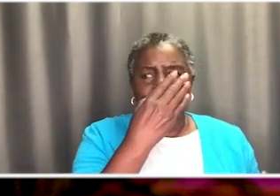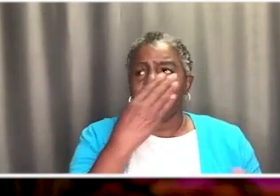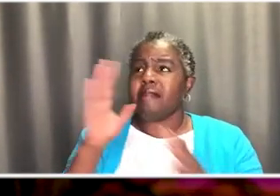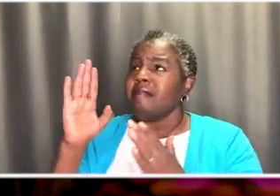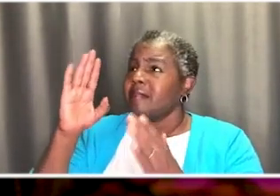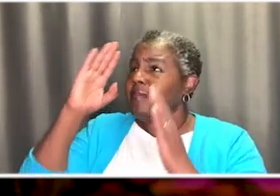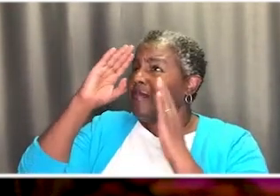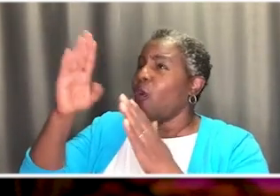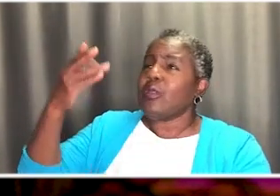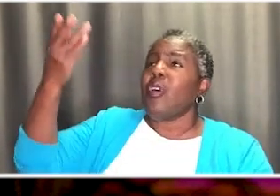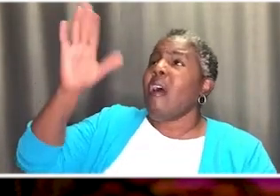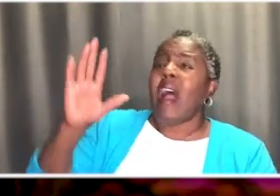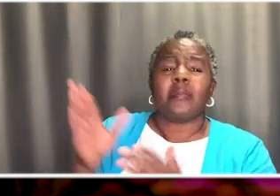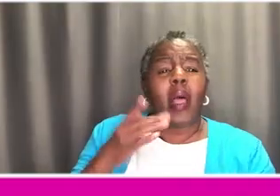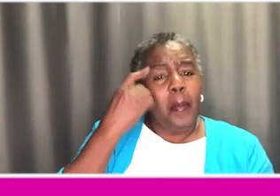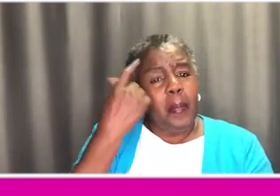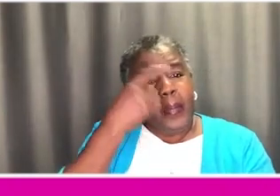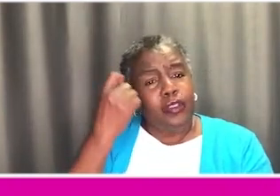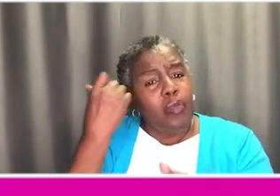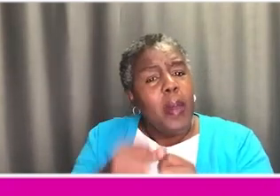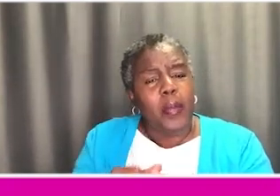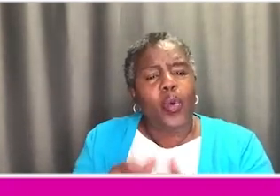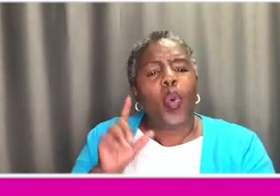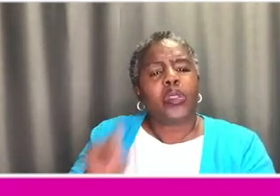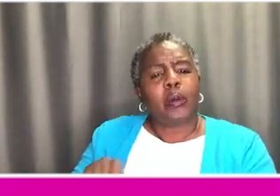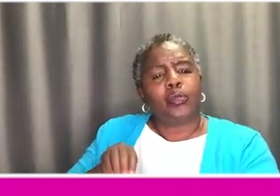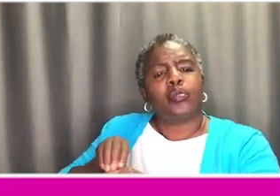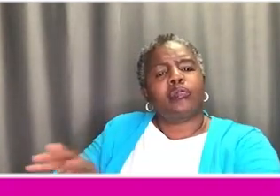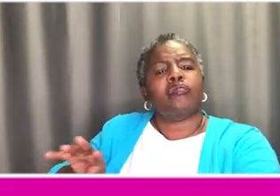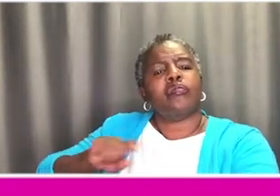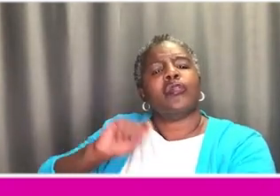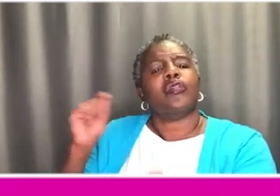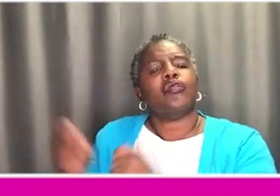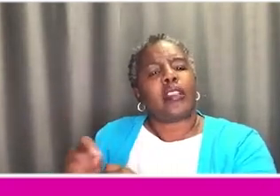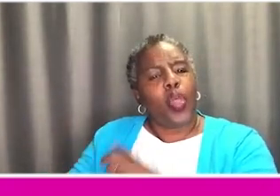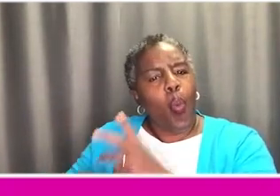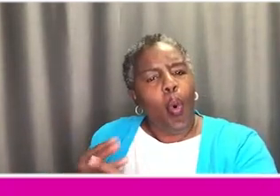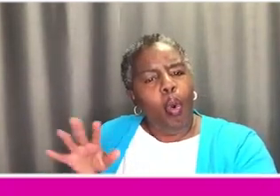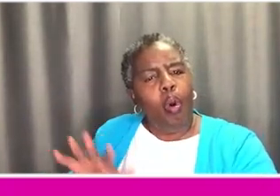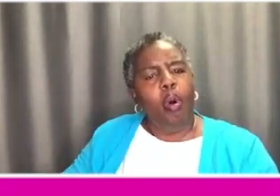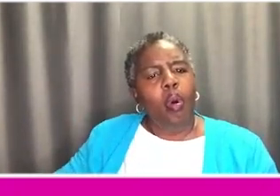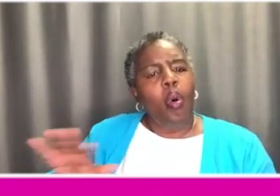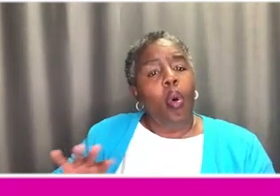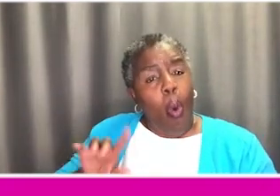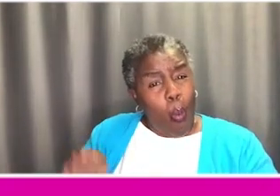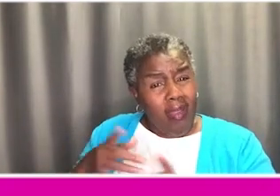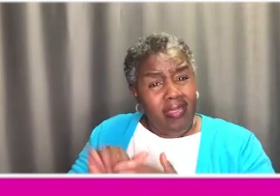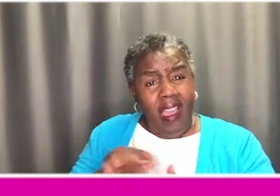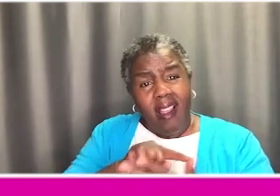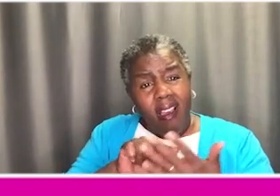to God's will. Because remember, it's about transforming the world. And when we do this,